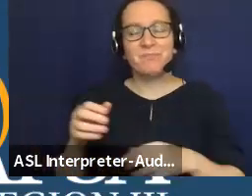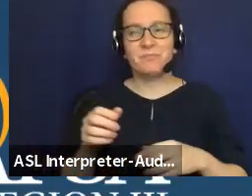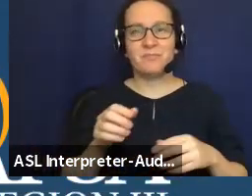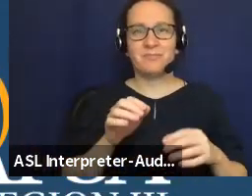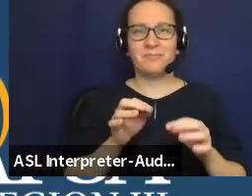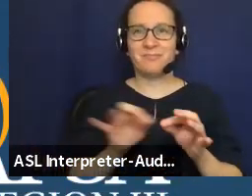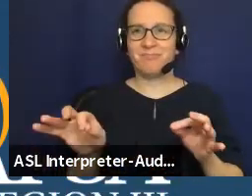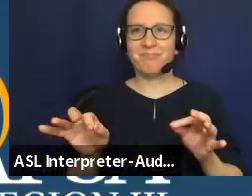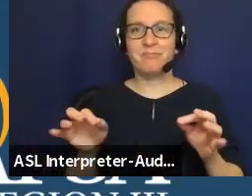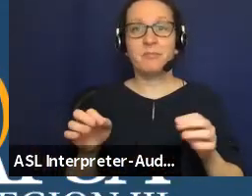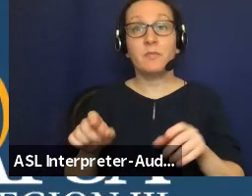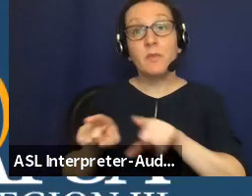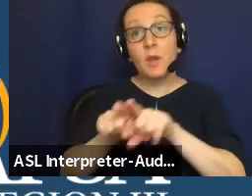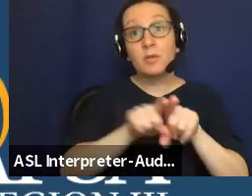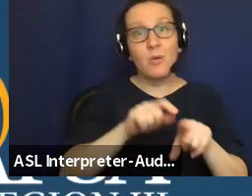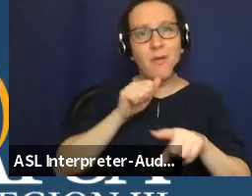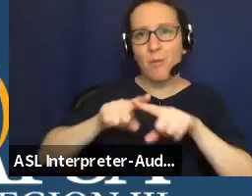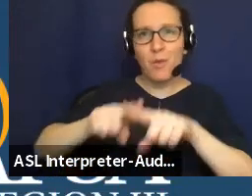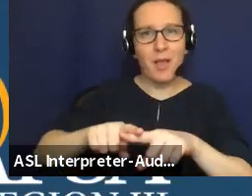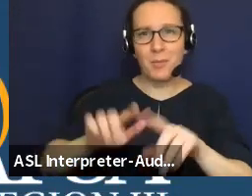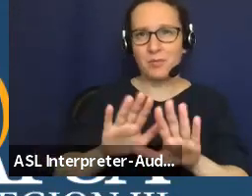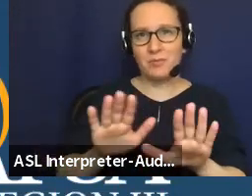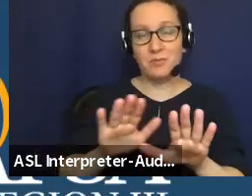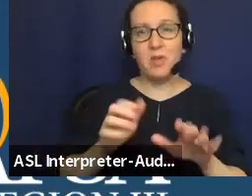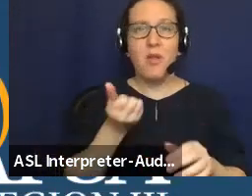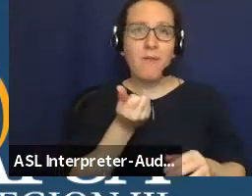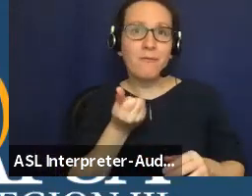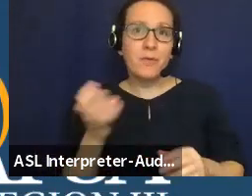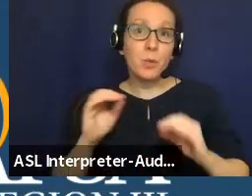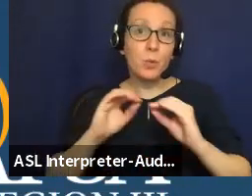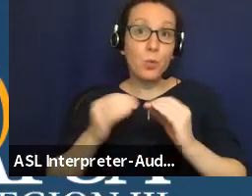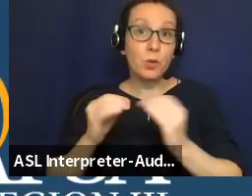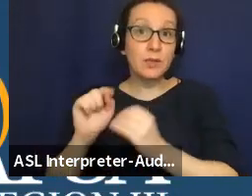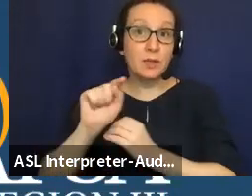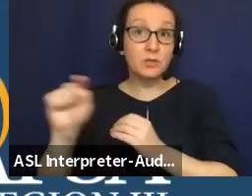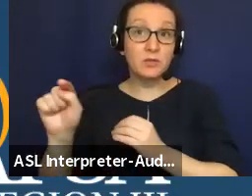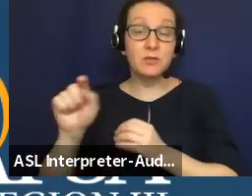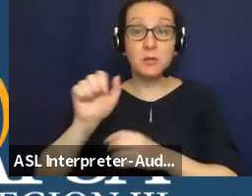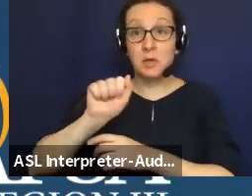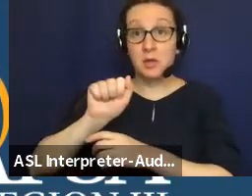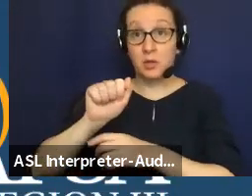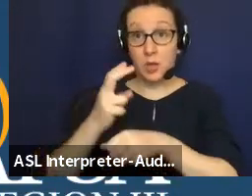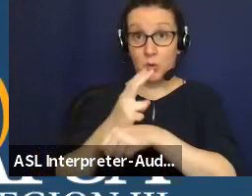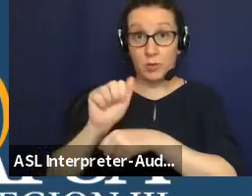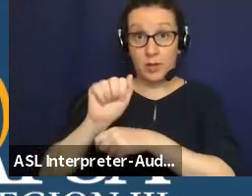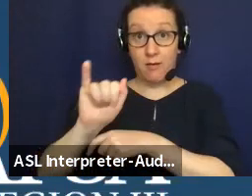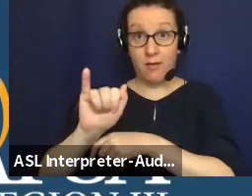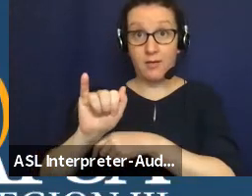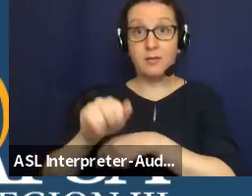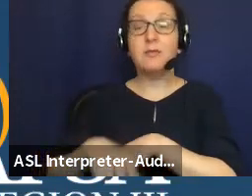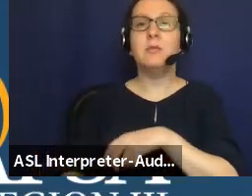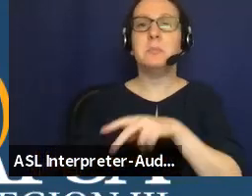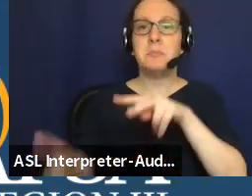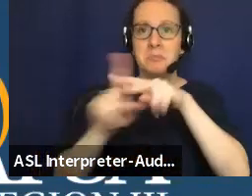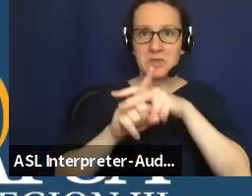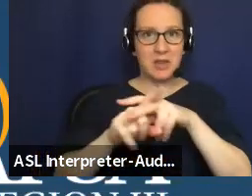misinformed, and then also it's not as reliable. There's been a few organizations where AI, you attend